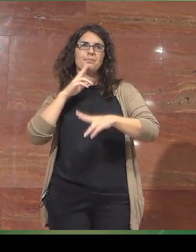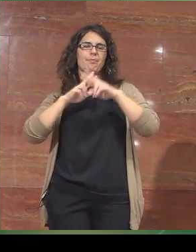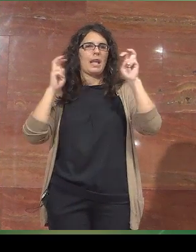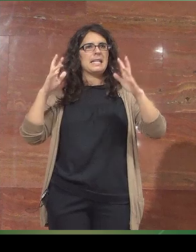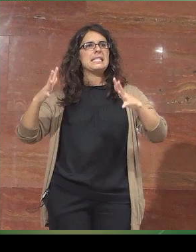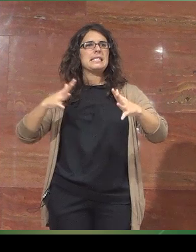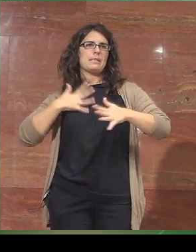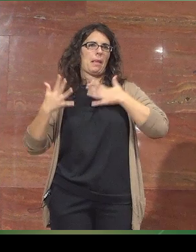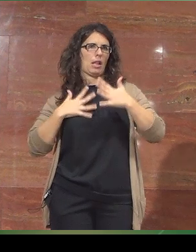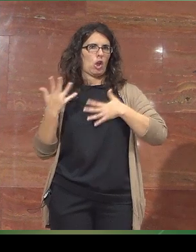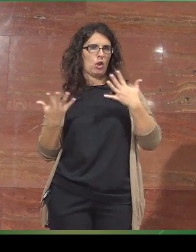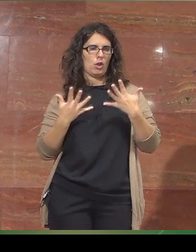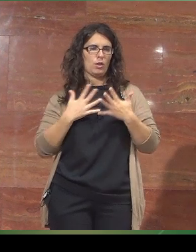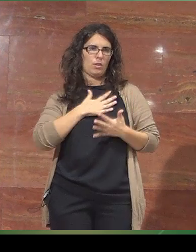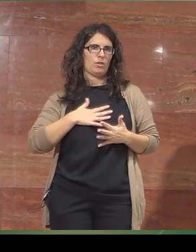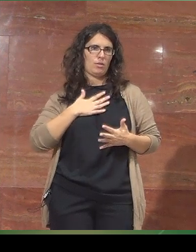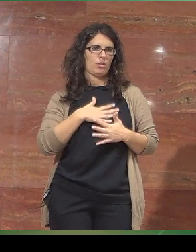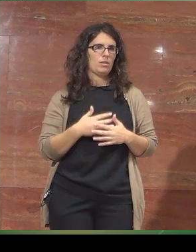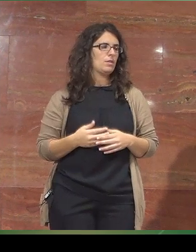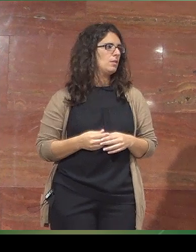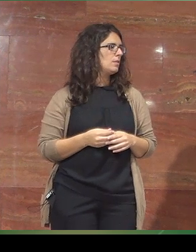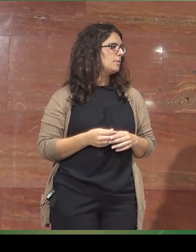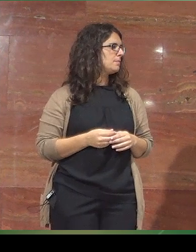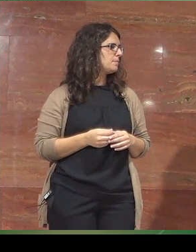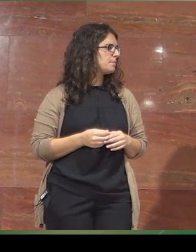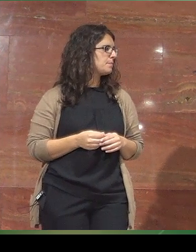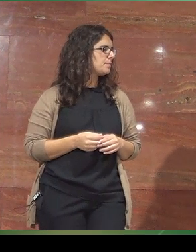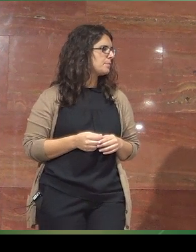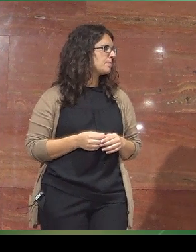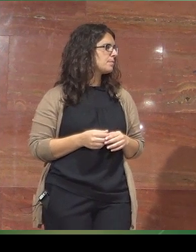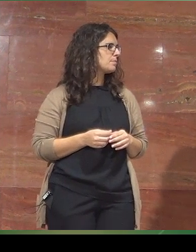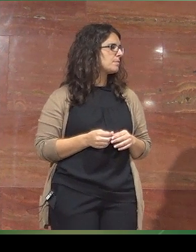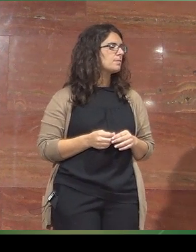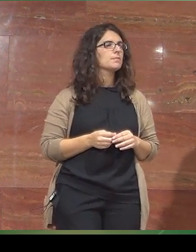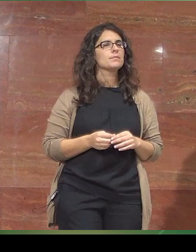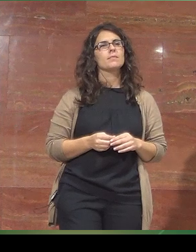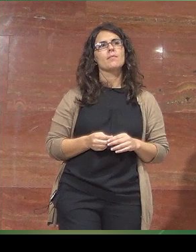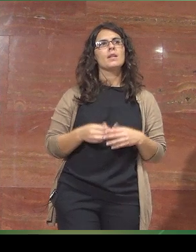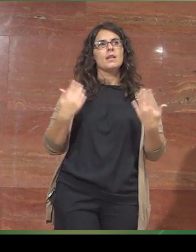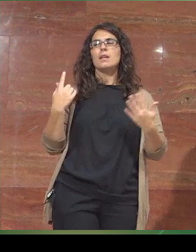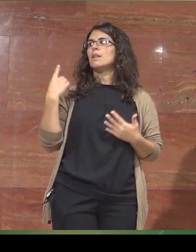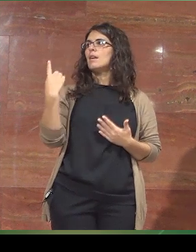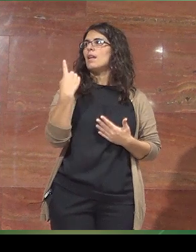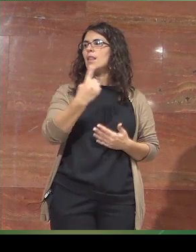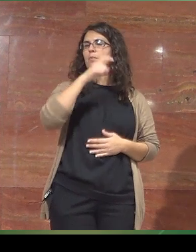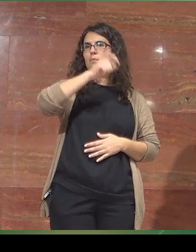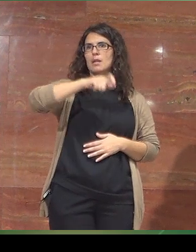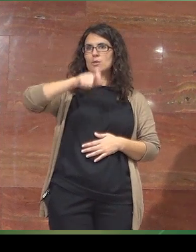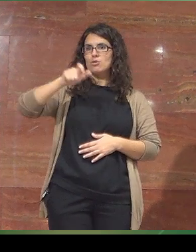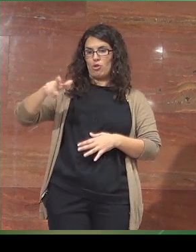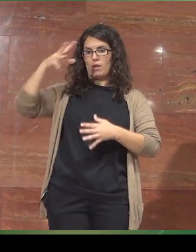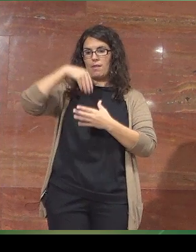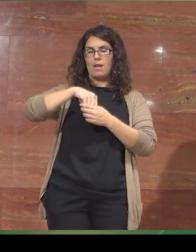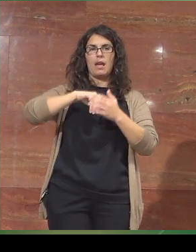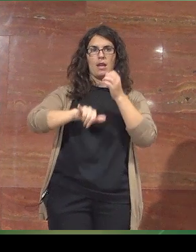all a font. Every person in the airport can write with this, and this is very good. So you have